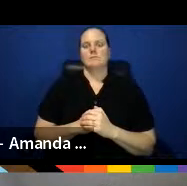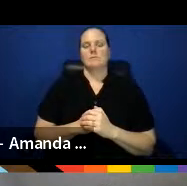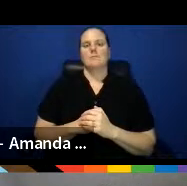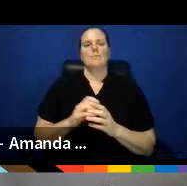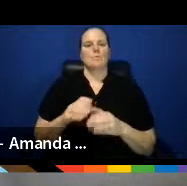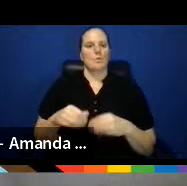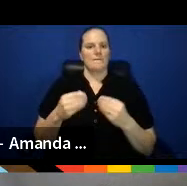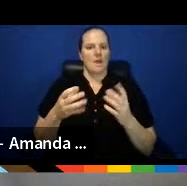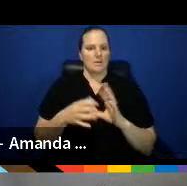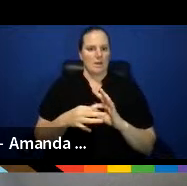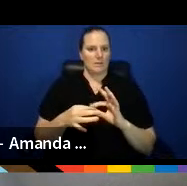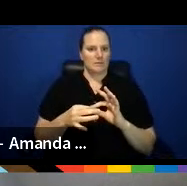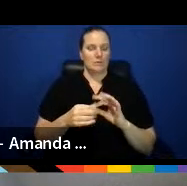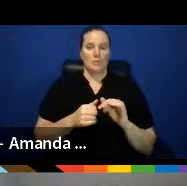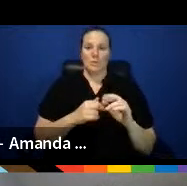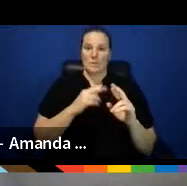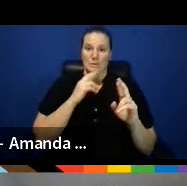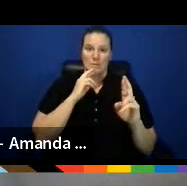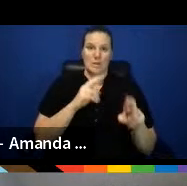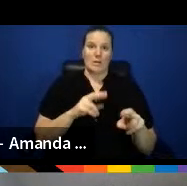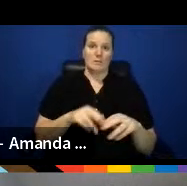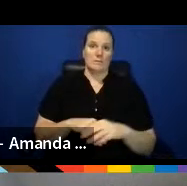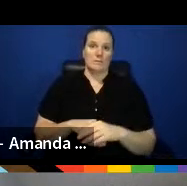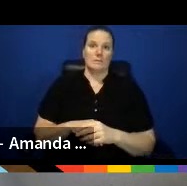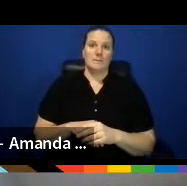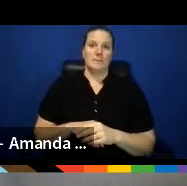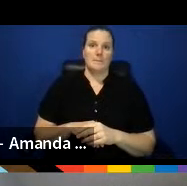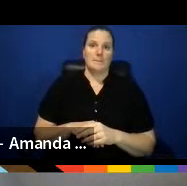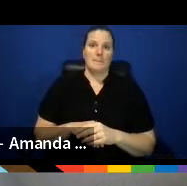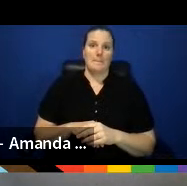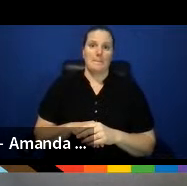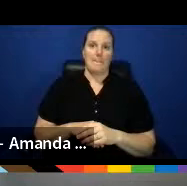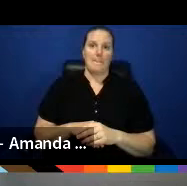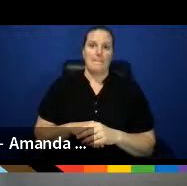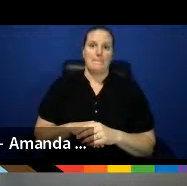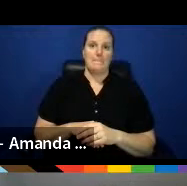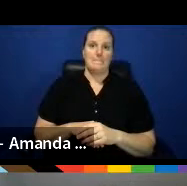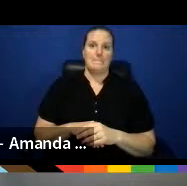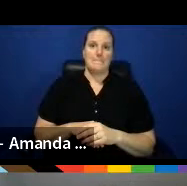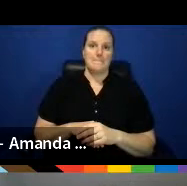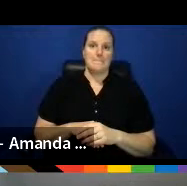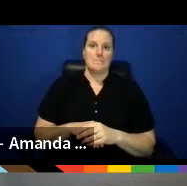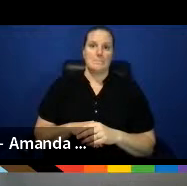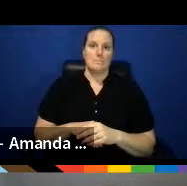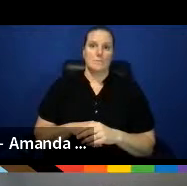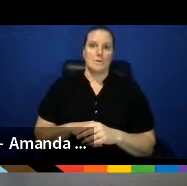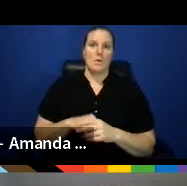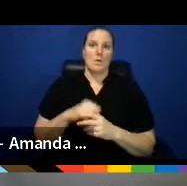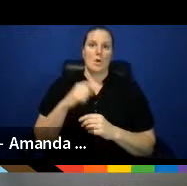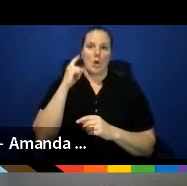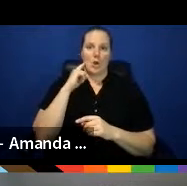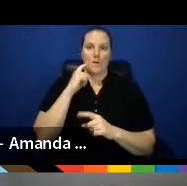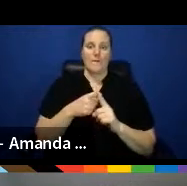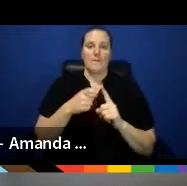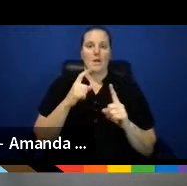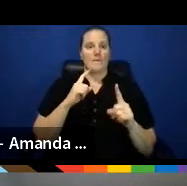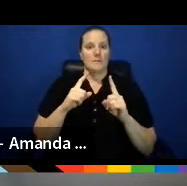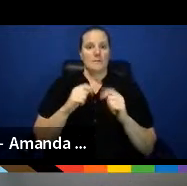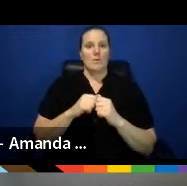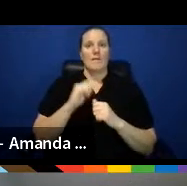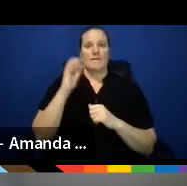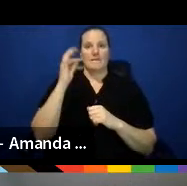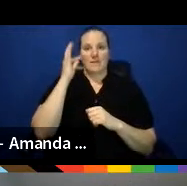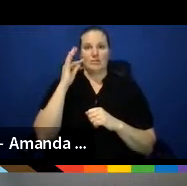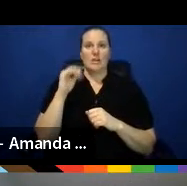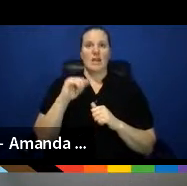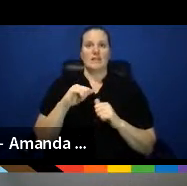provide the comments. We will respond. And what we've heard from in conversations with our federal agencies is